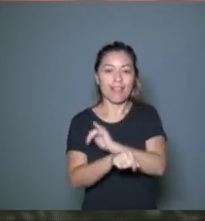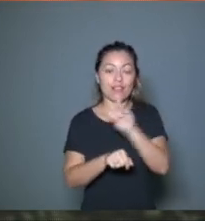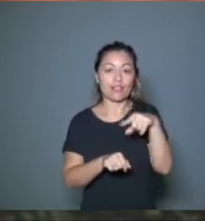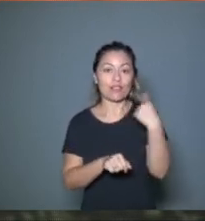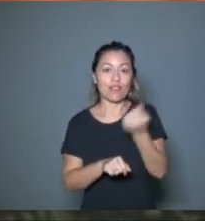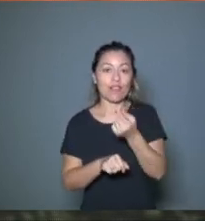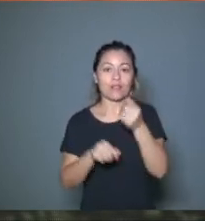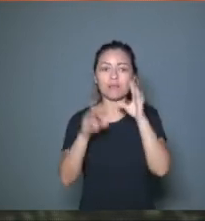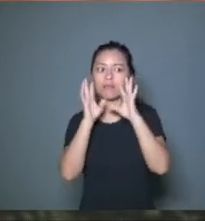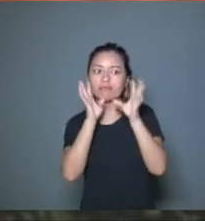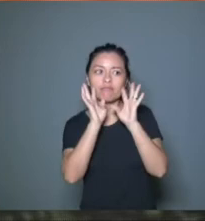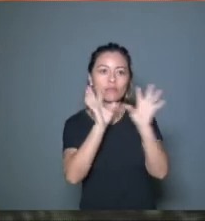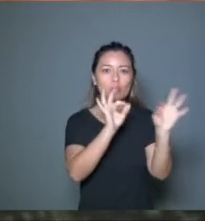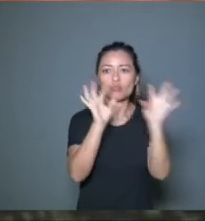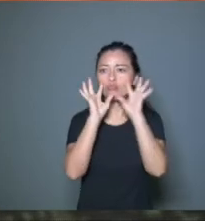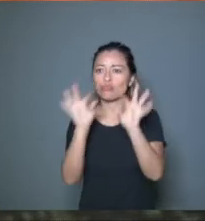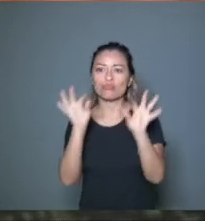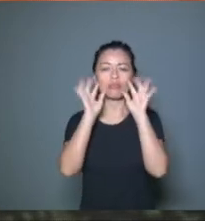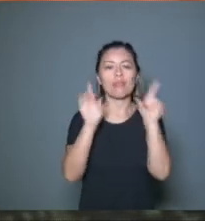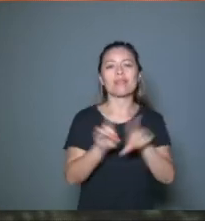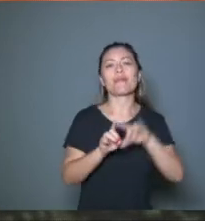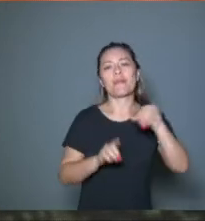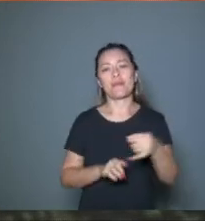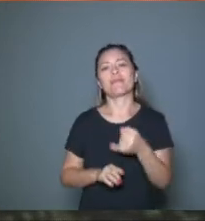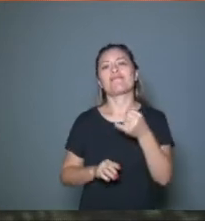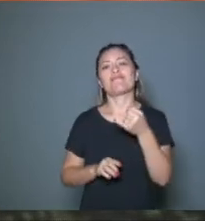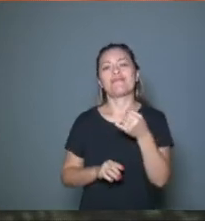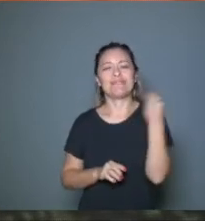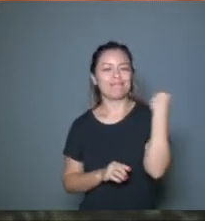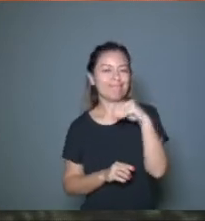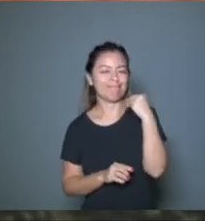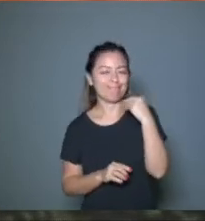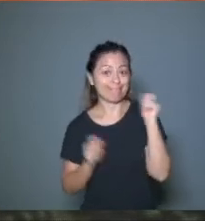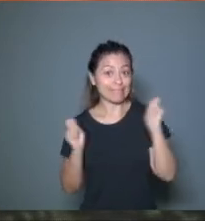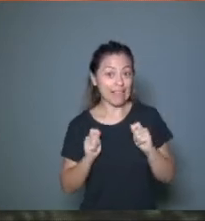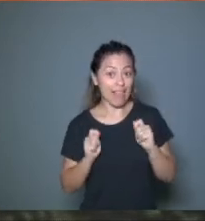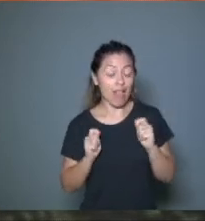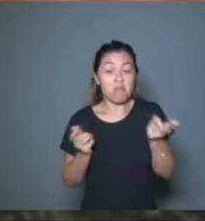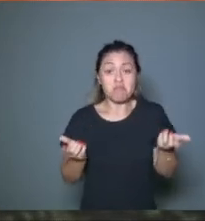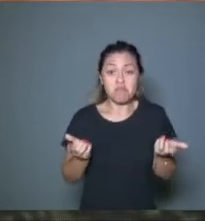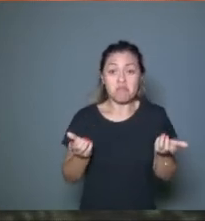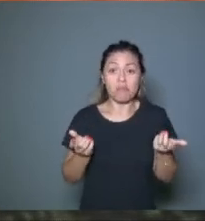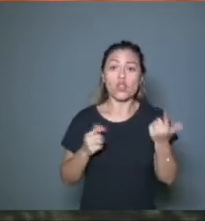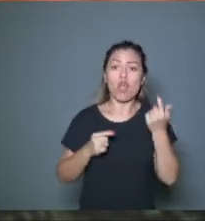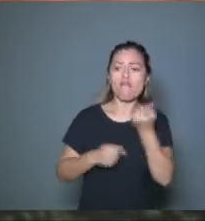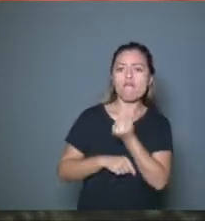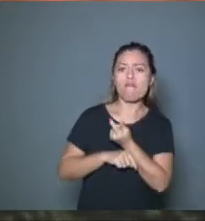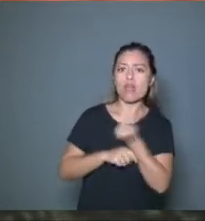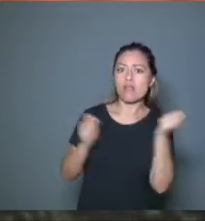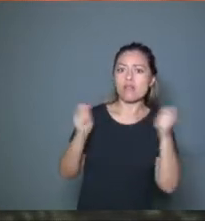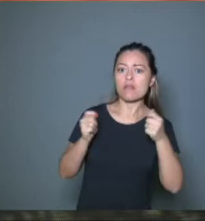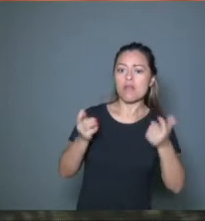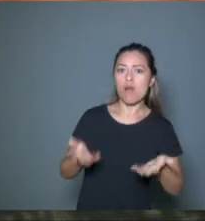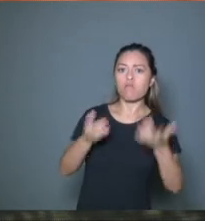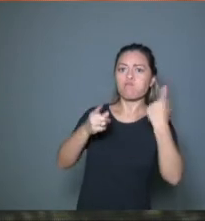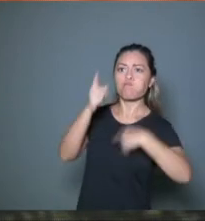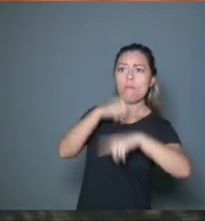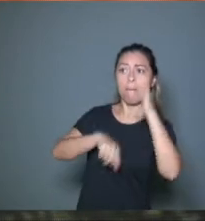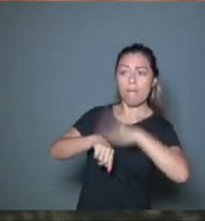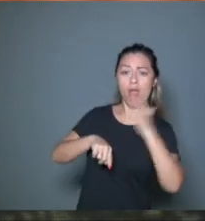are strategic projects that will be considered as opportunities come up. So